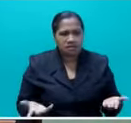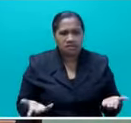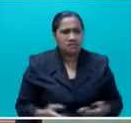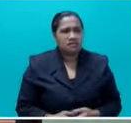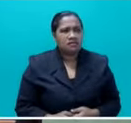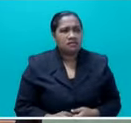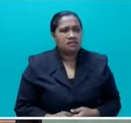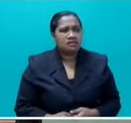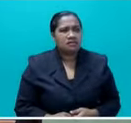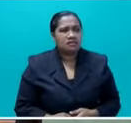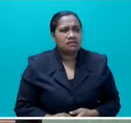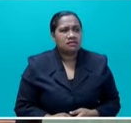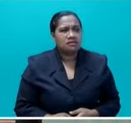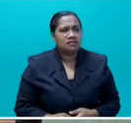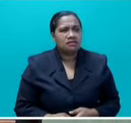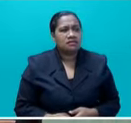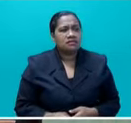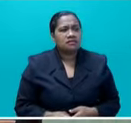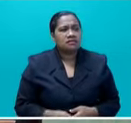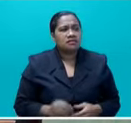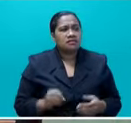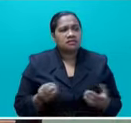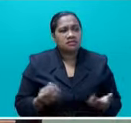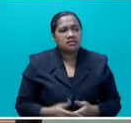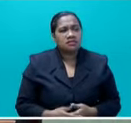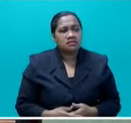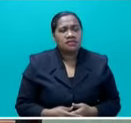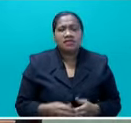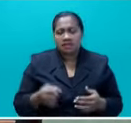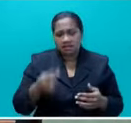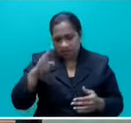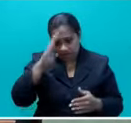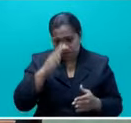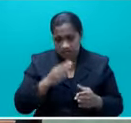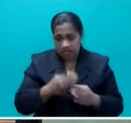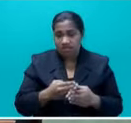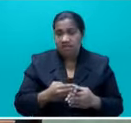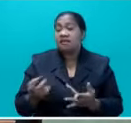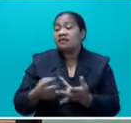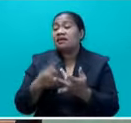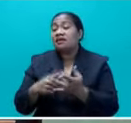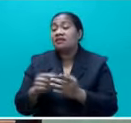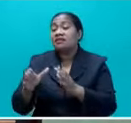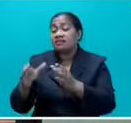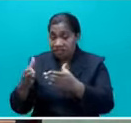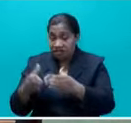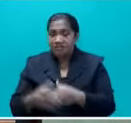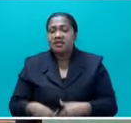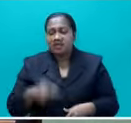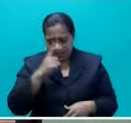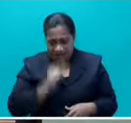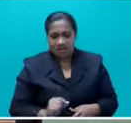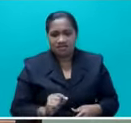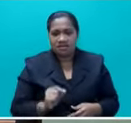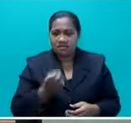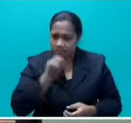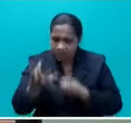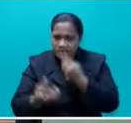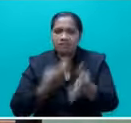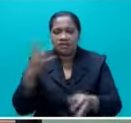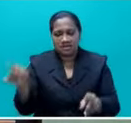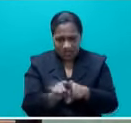parties in this country can also do similarly, encourage their people to speak outside of what is being dictated to them.